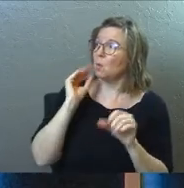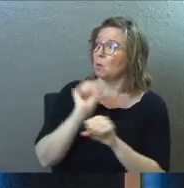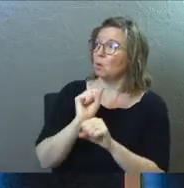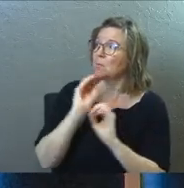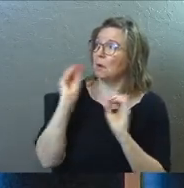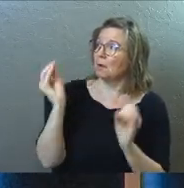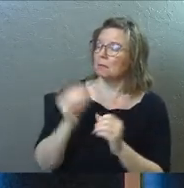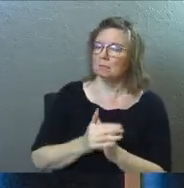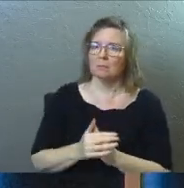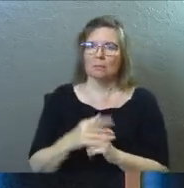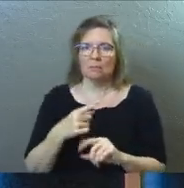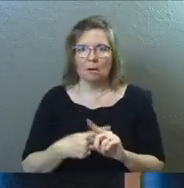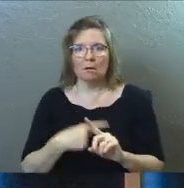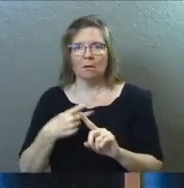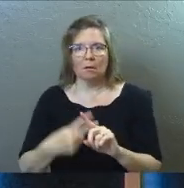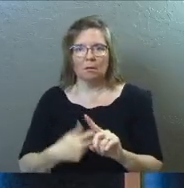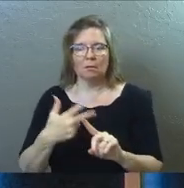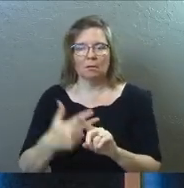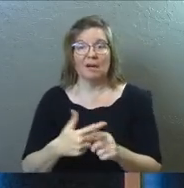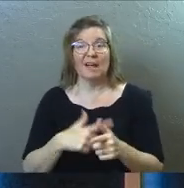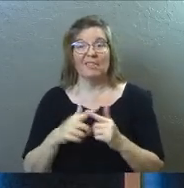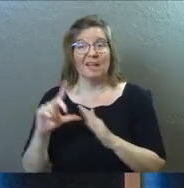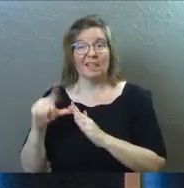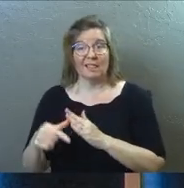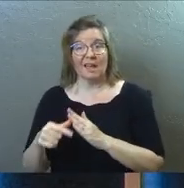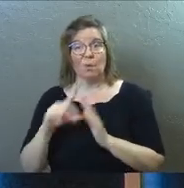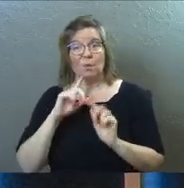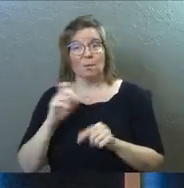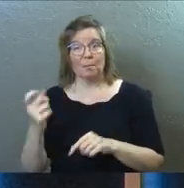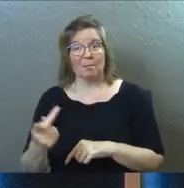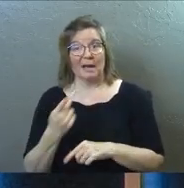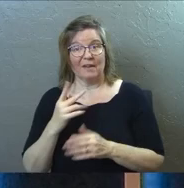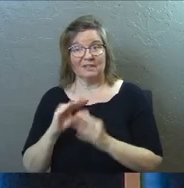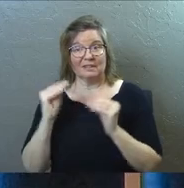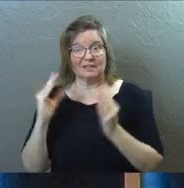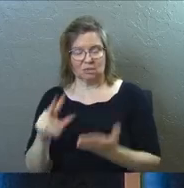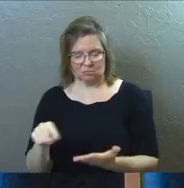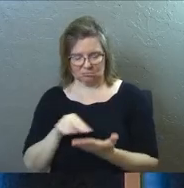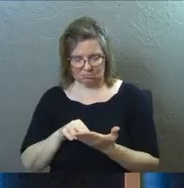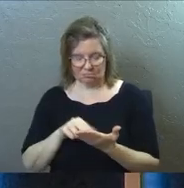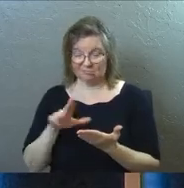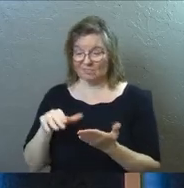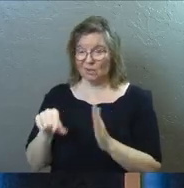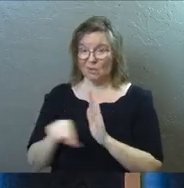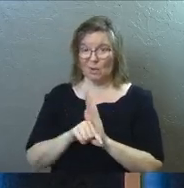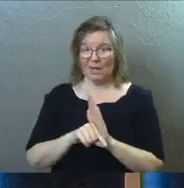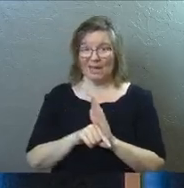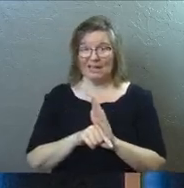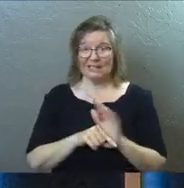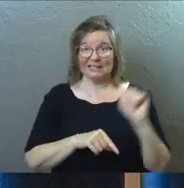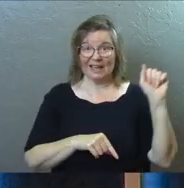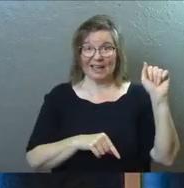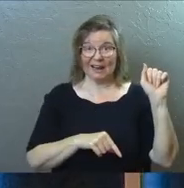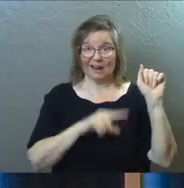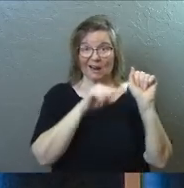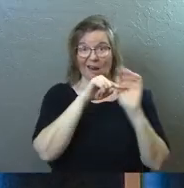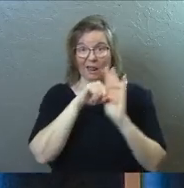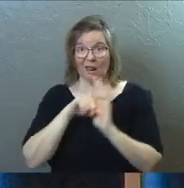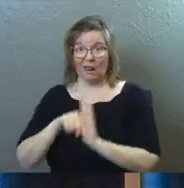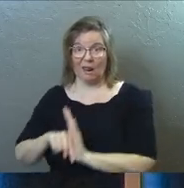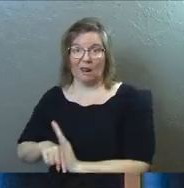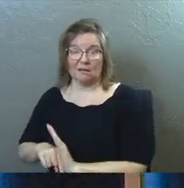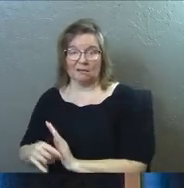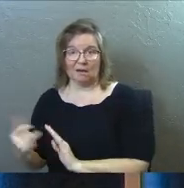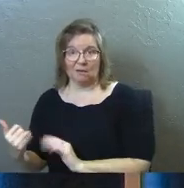months. And all of a sudden, we get the report back from the teacher much later saying, oh, by the way, I know their grades were here, but now they're way down